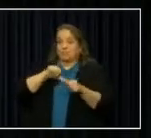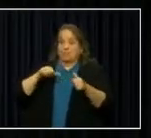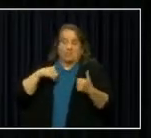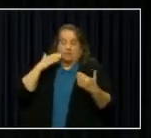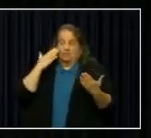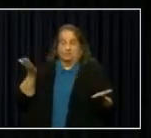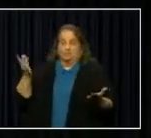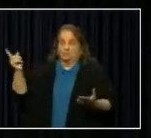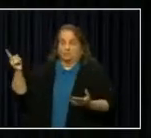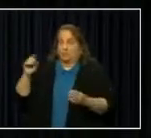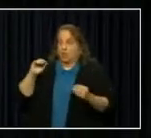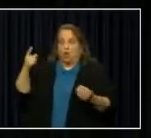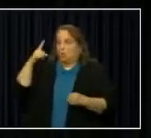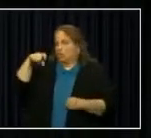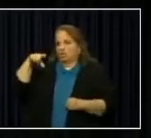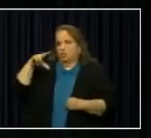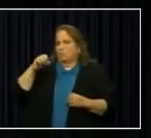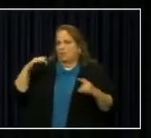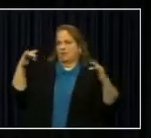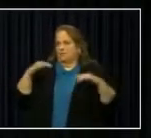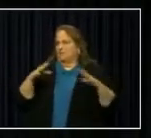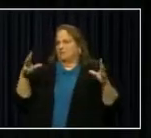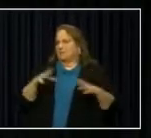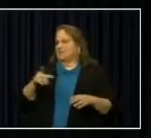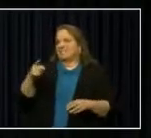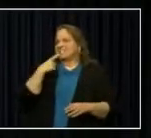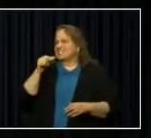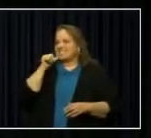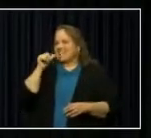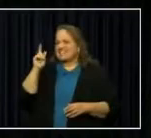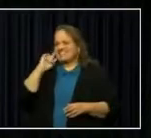but still, no one should be engaged in a mass gathering.